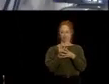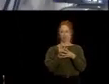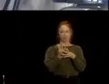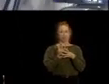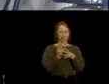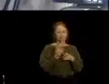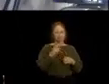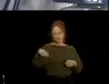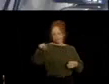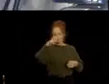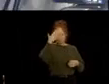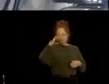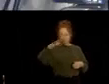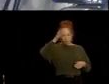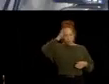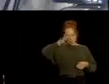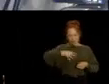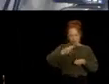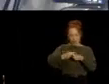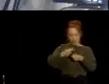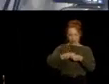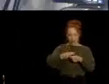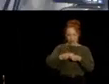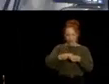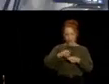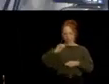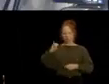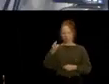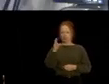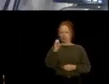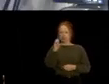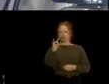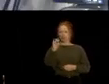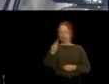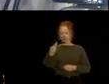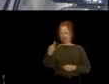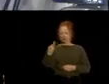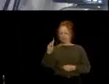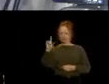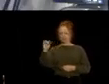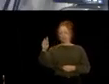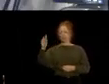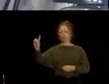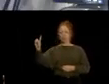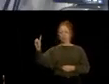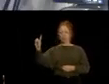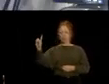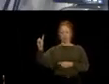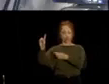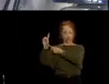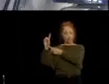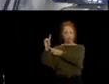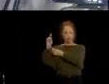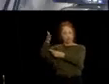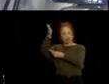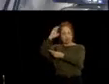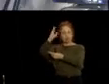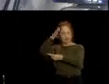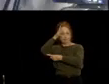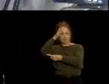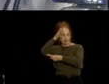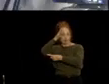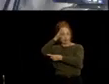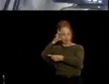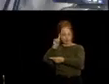for those who don't know, he's the godfather of the disability movement. We are all here in part because of folks like Judy Heumann,